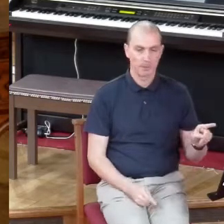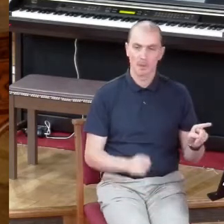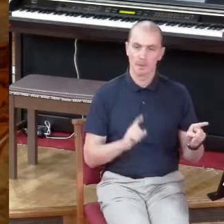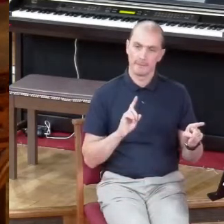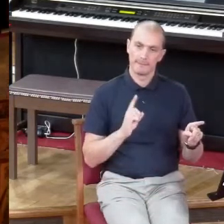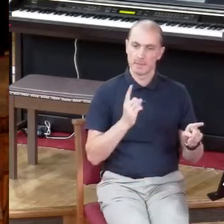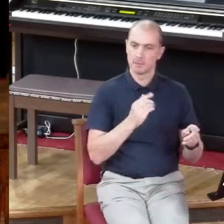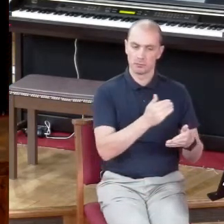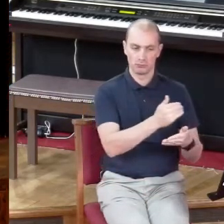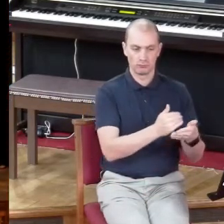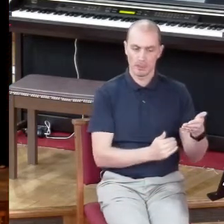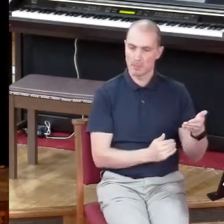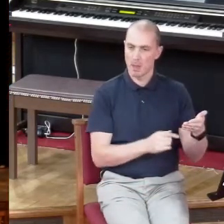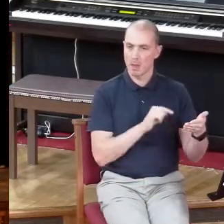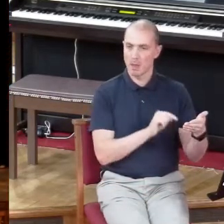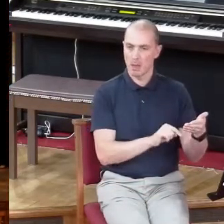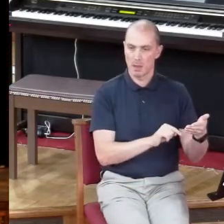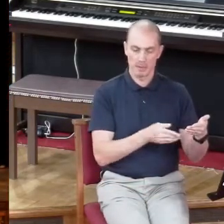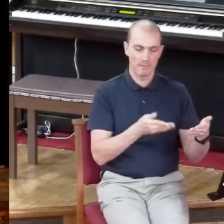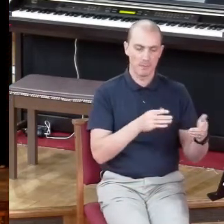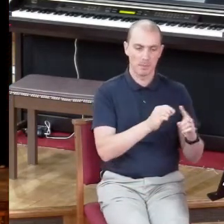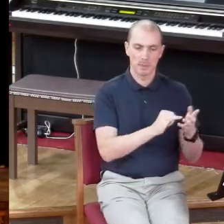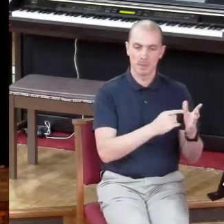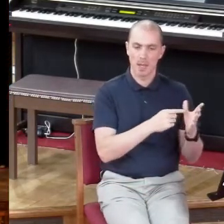reading today is from Psalm